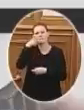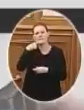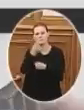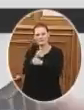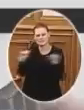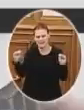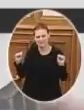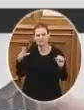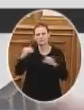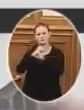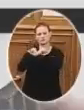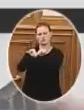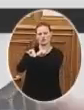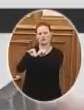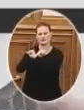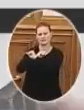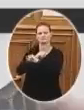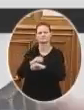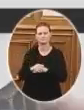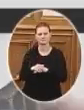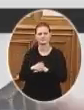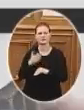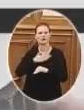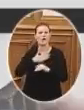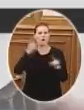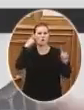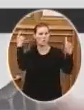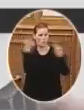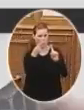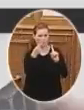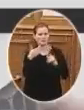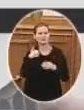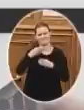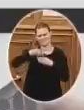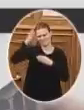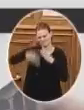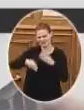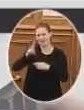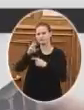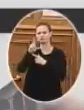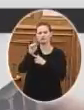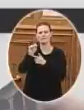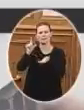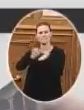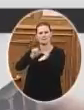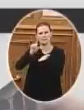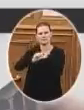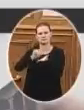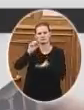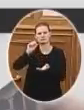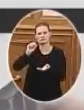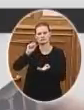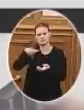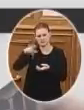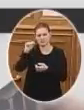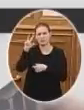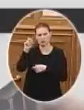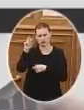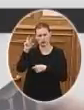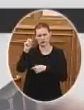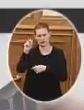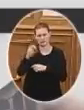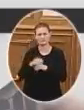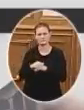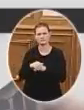detail on the individual modes. Our goal and our obligation is to have a final draft people plan published on September 30th, which will still be a